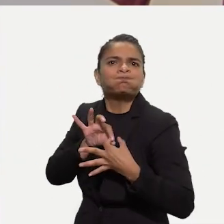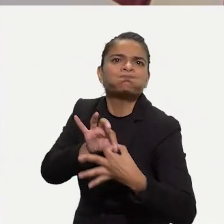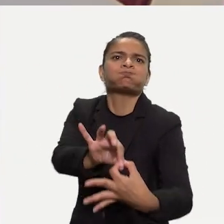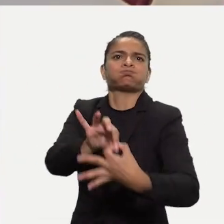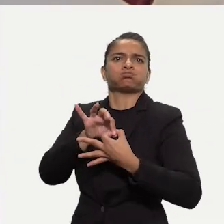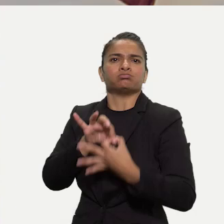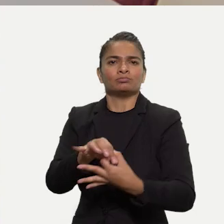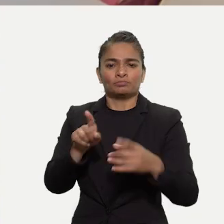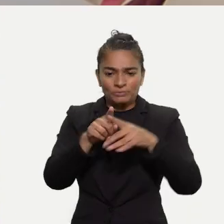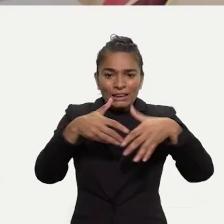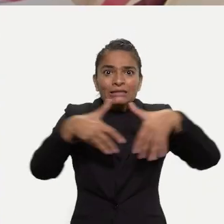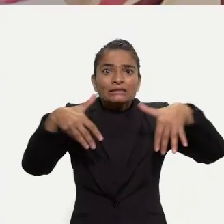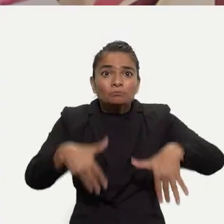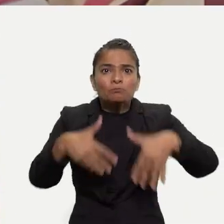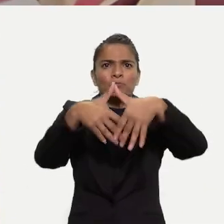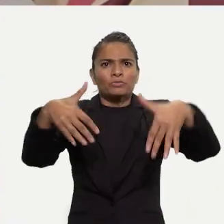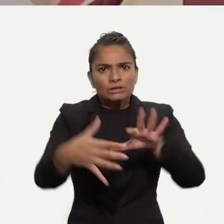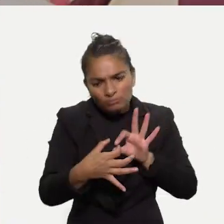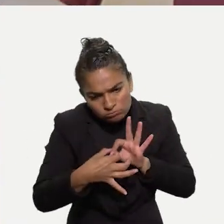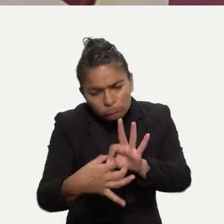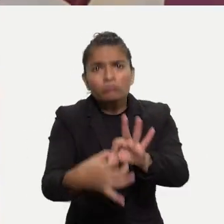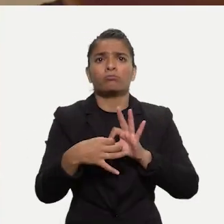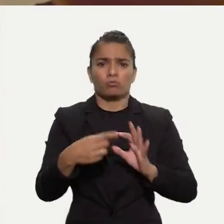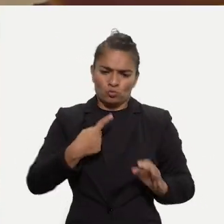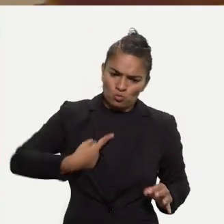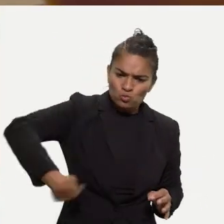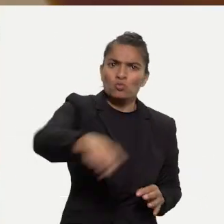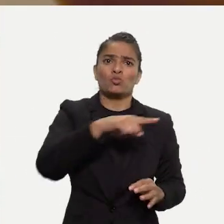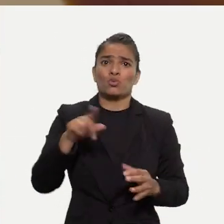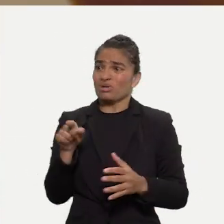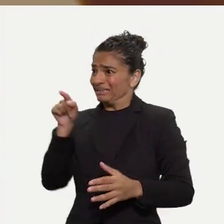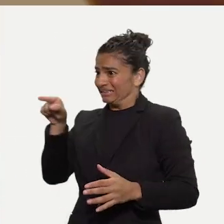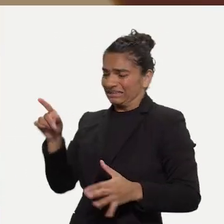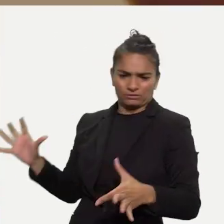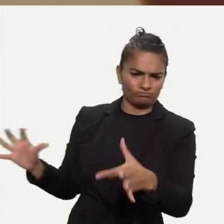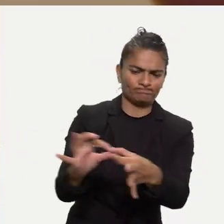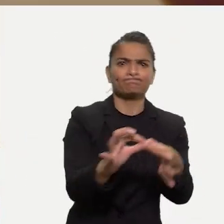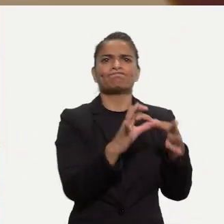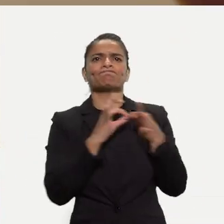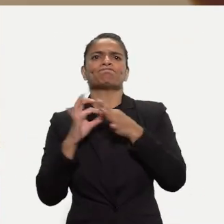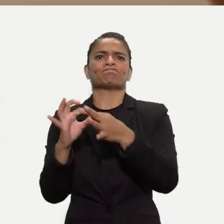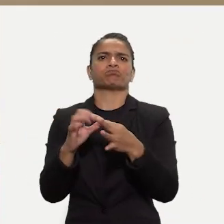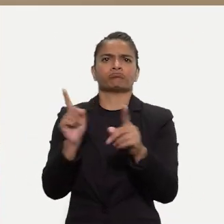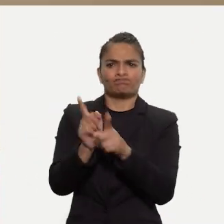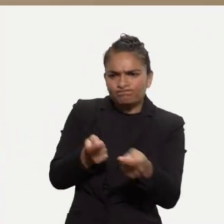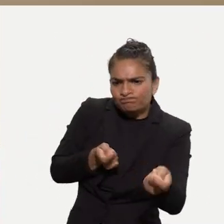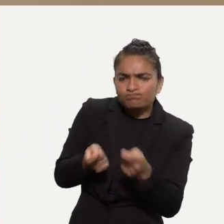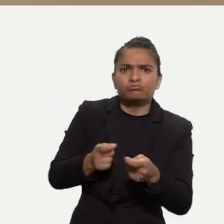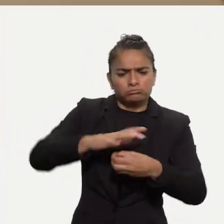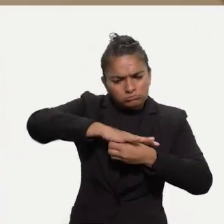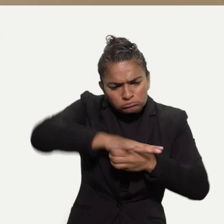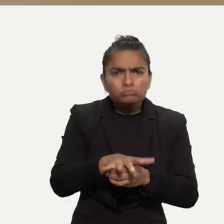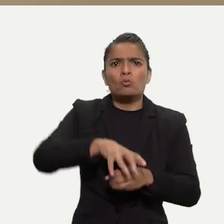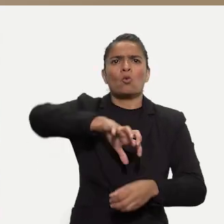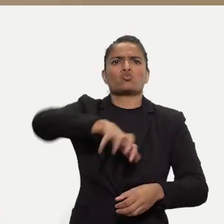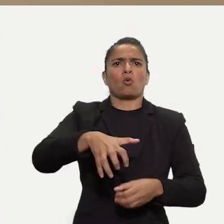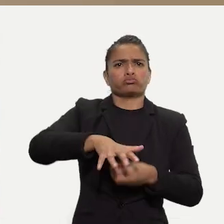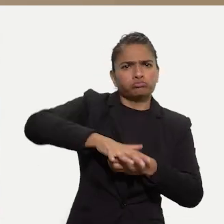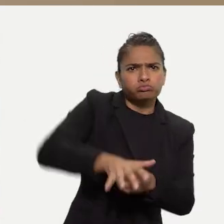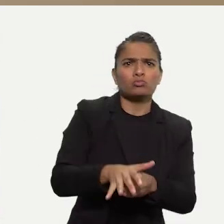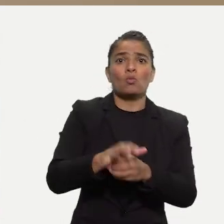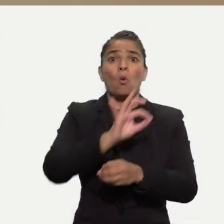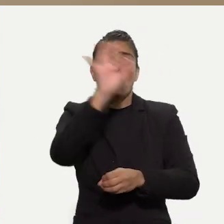well. Consider indigenous knowledge into this. One of them required early warning systems, one of the solutions. We are in this together. Disaster